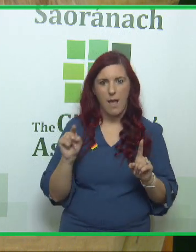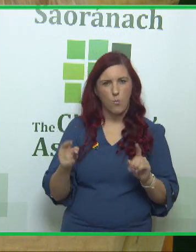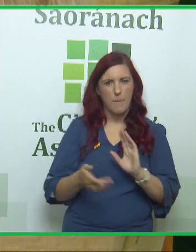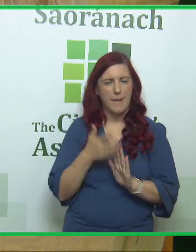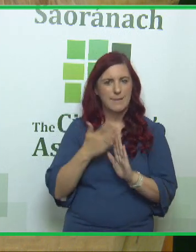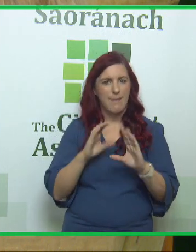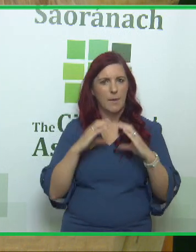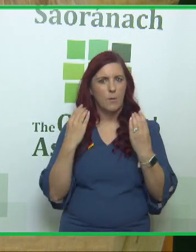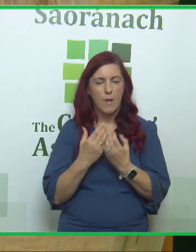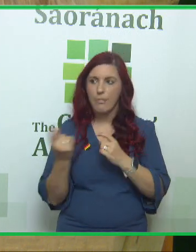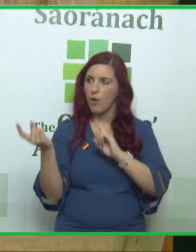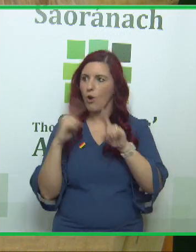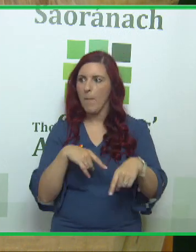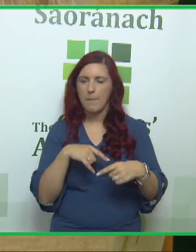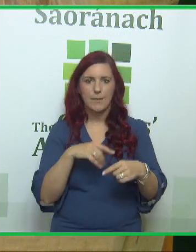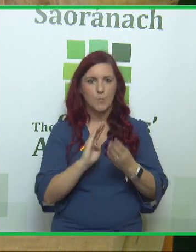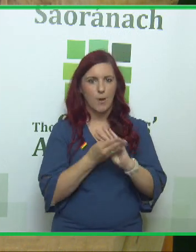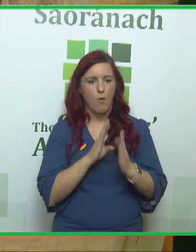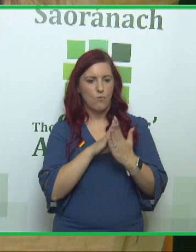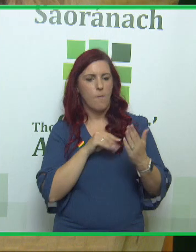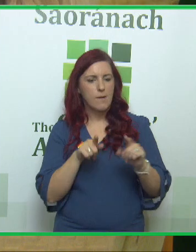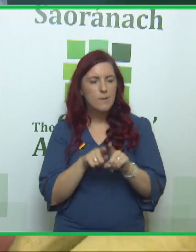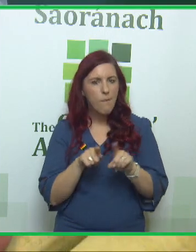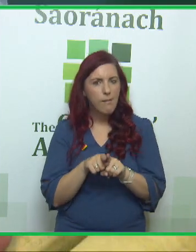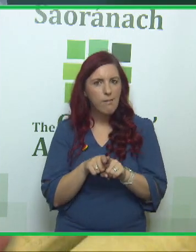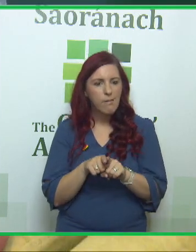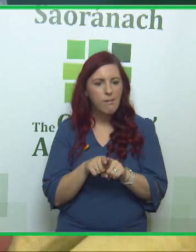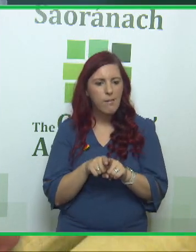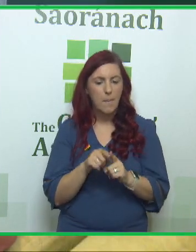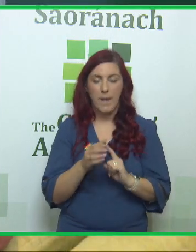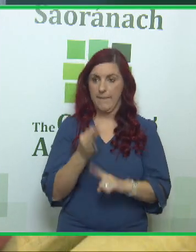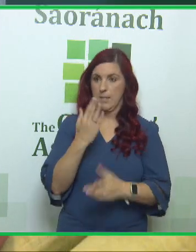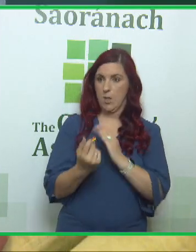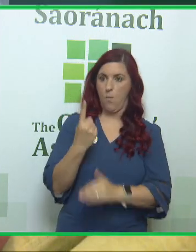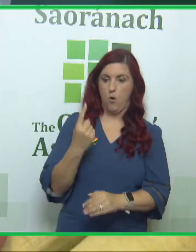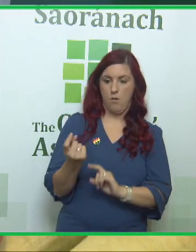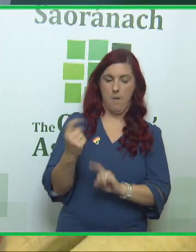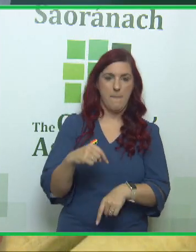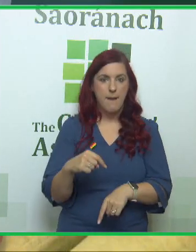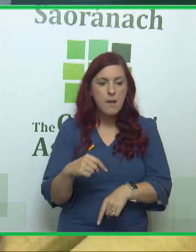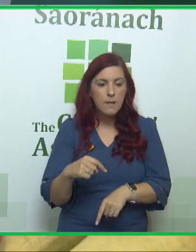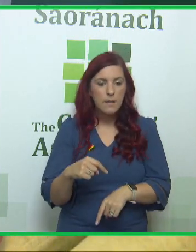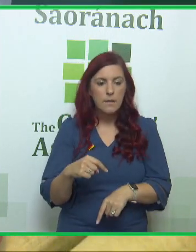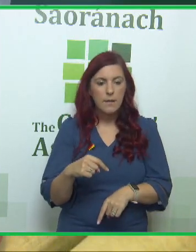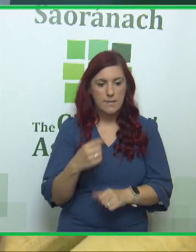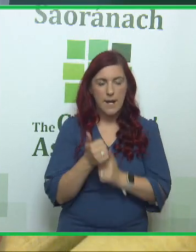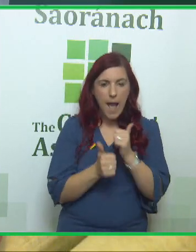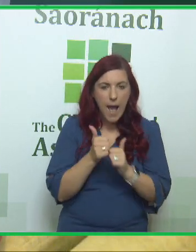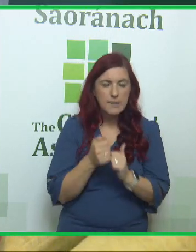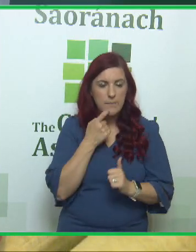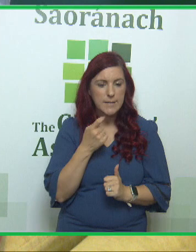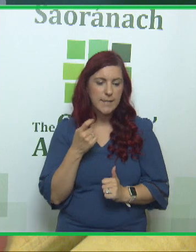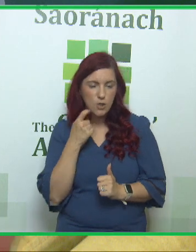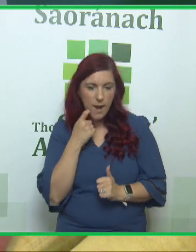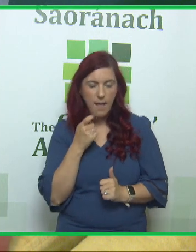back. I just want to make one more point if I can, is that if someone comes in active addiction and they're in active addiction and they're flat